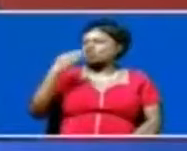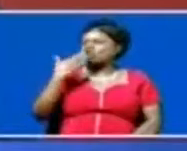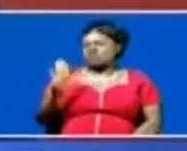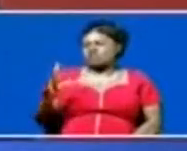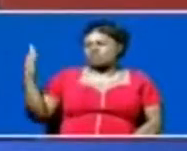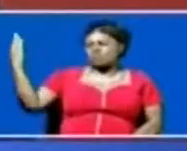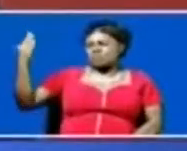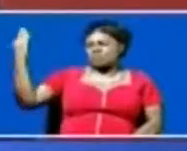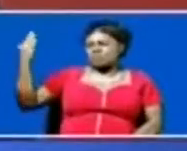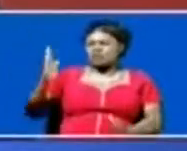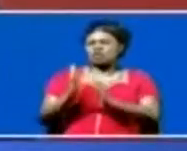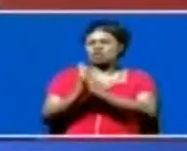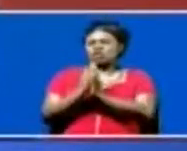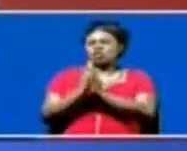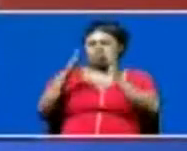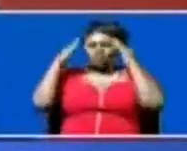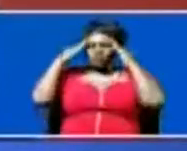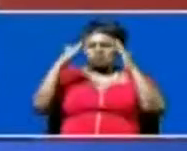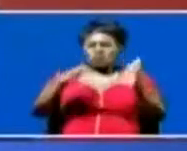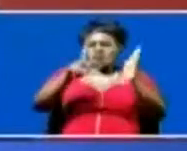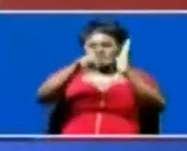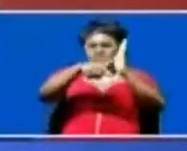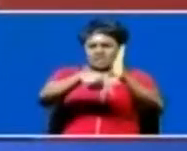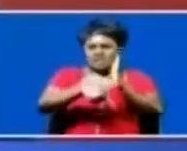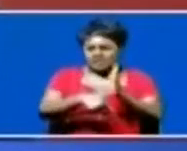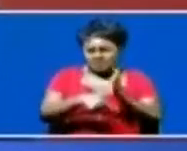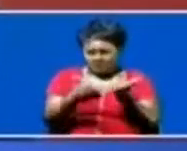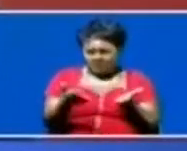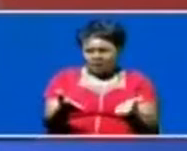address there, but it's a story that we'll be focusing on